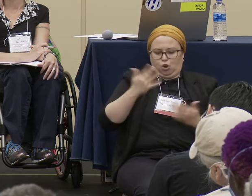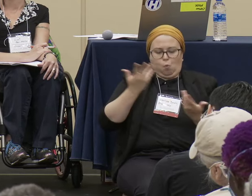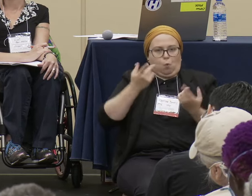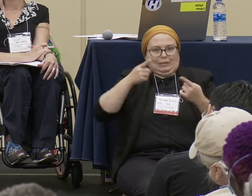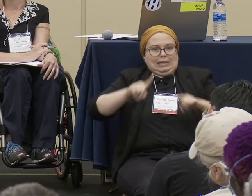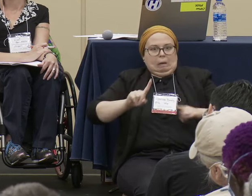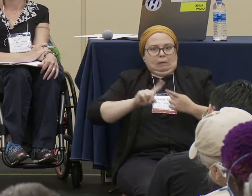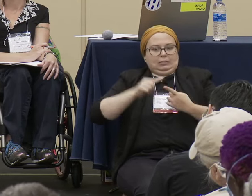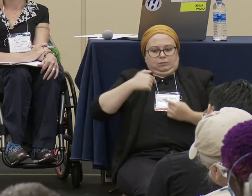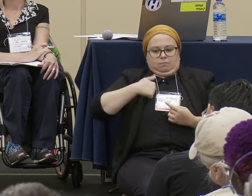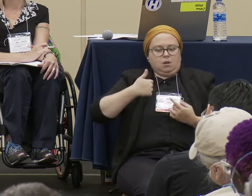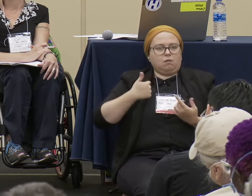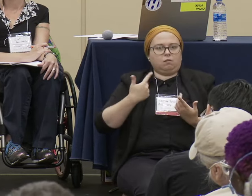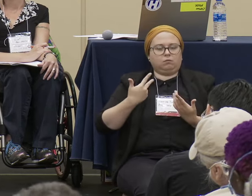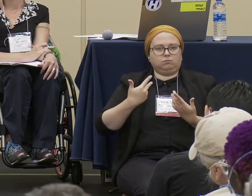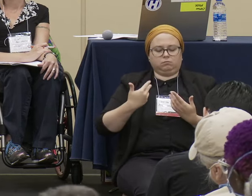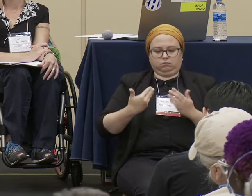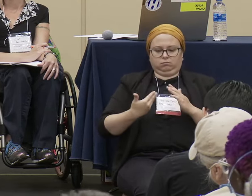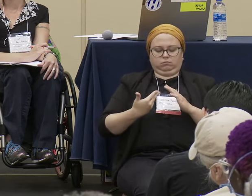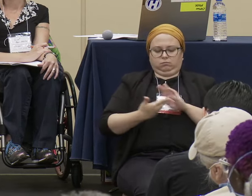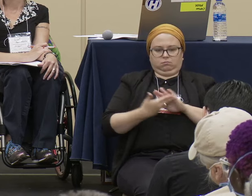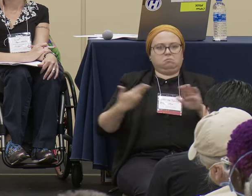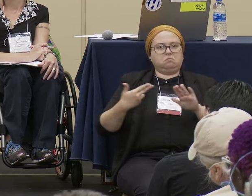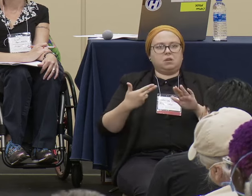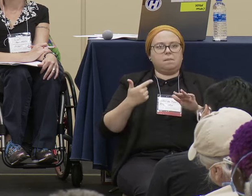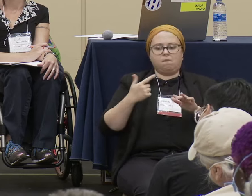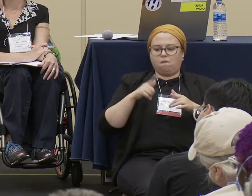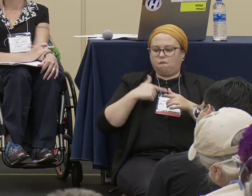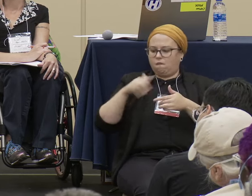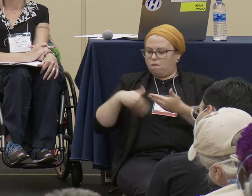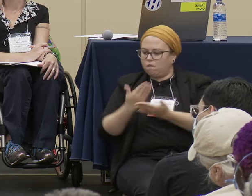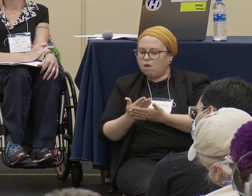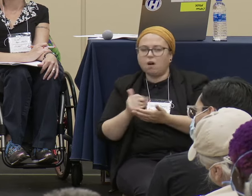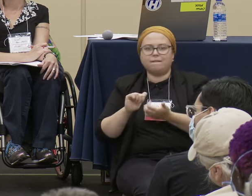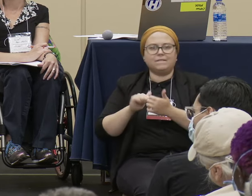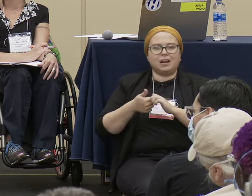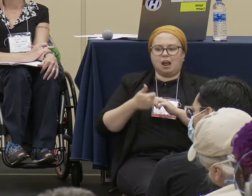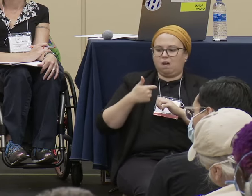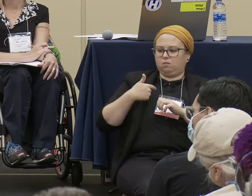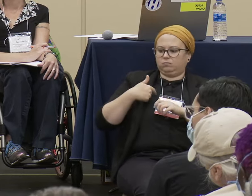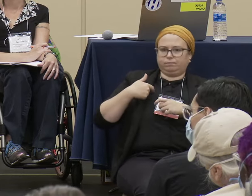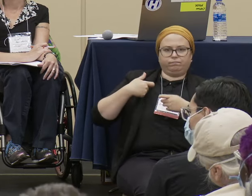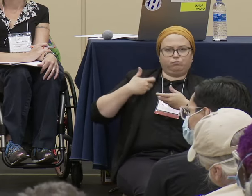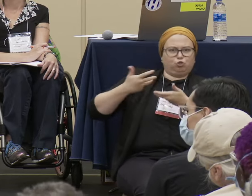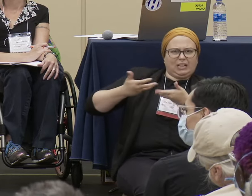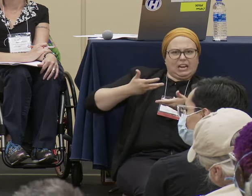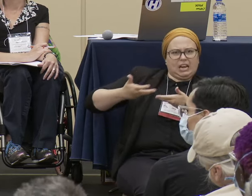labeled me, you know, and then getting there and how they treated me, you know. And I used to say to myself,